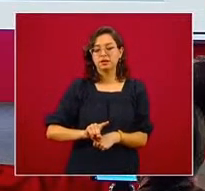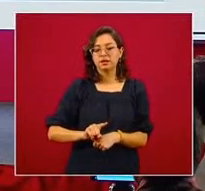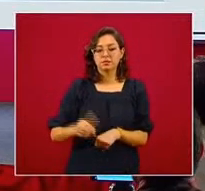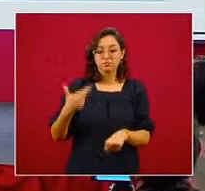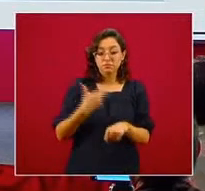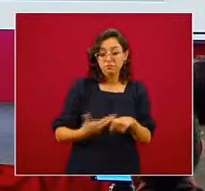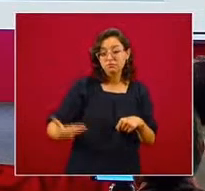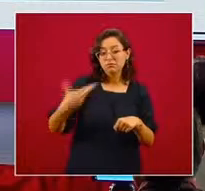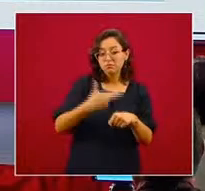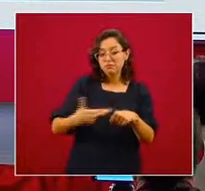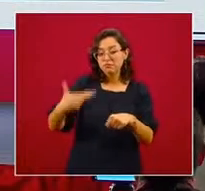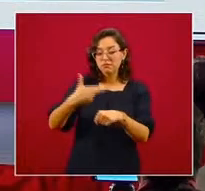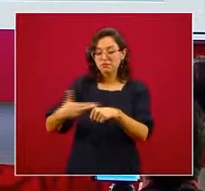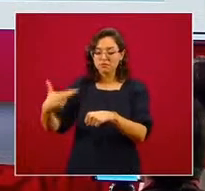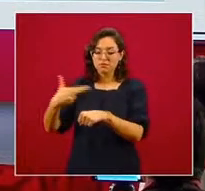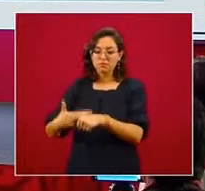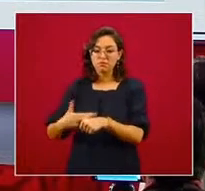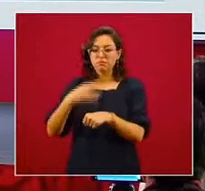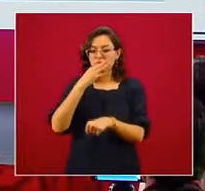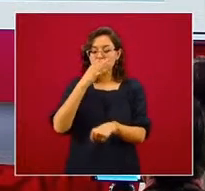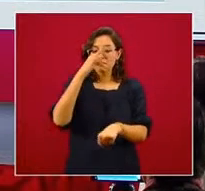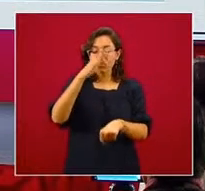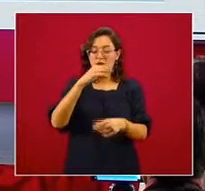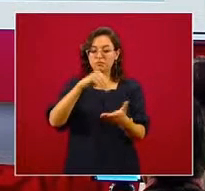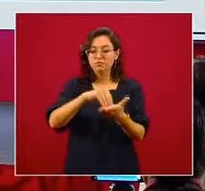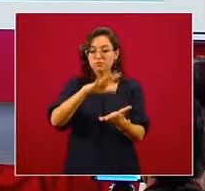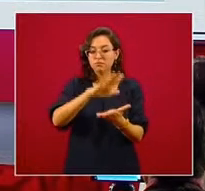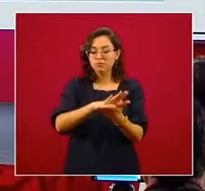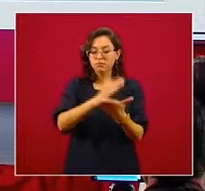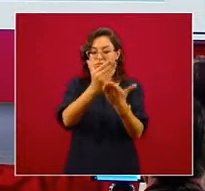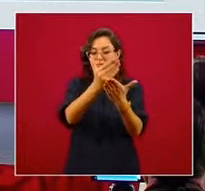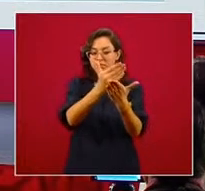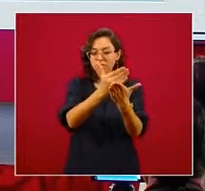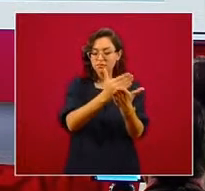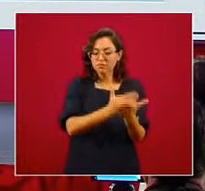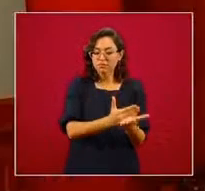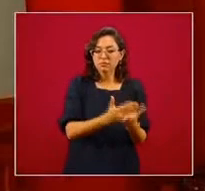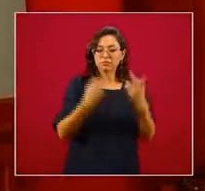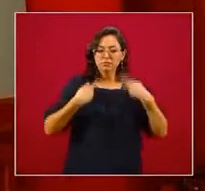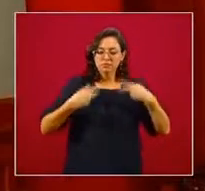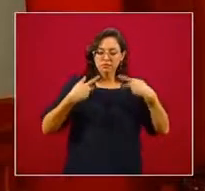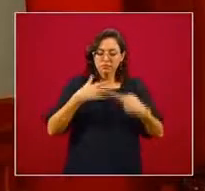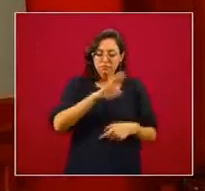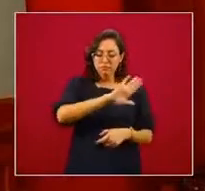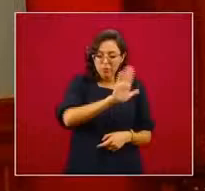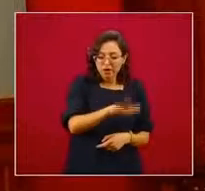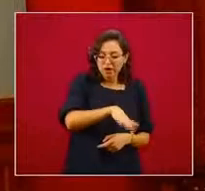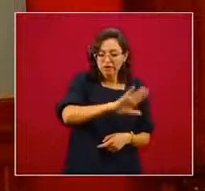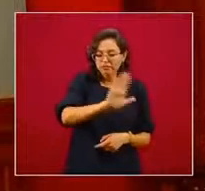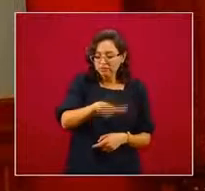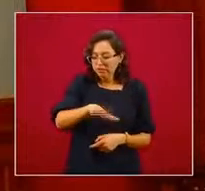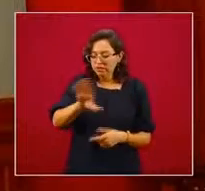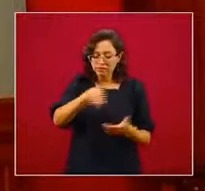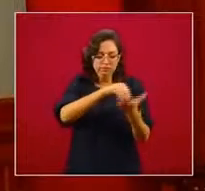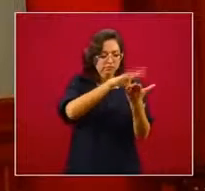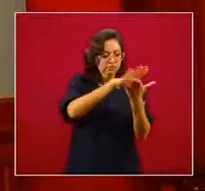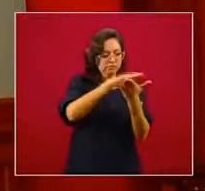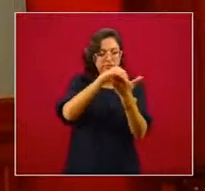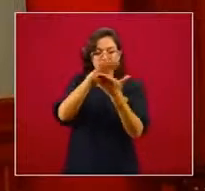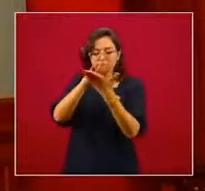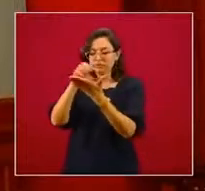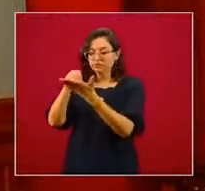ever since major adjustments have taken place with both